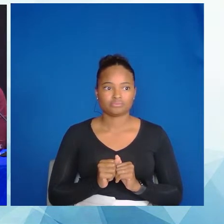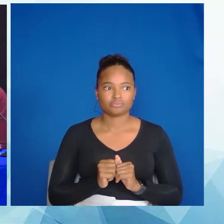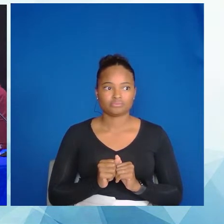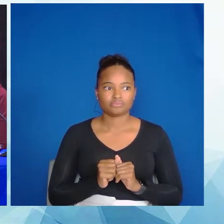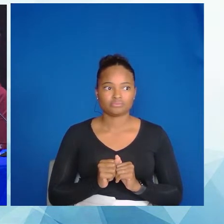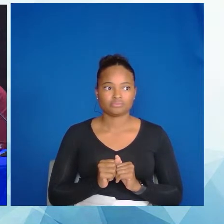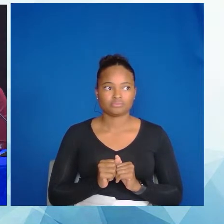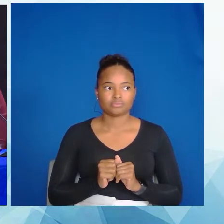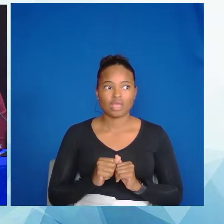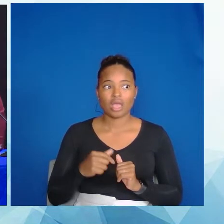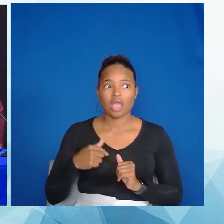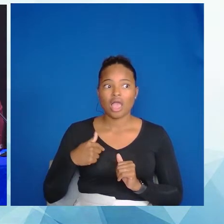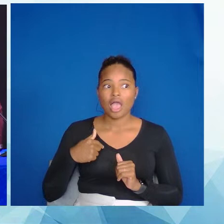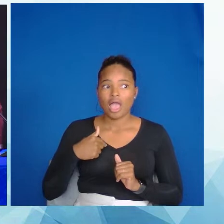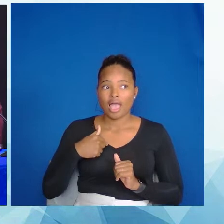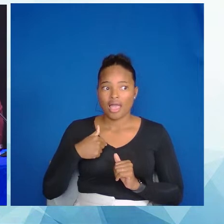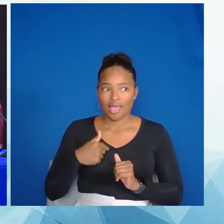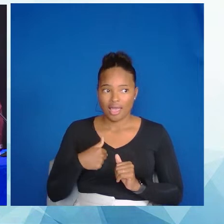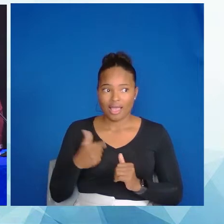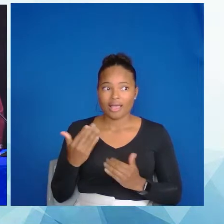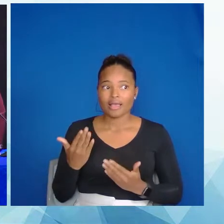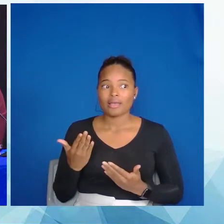I move to approve